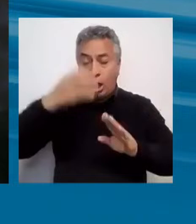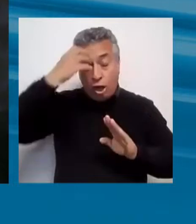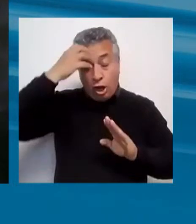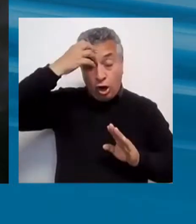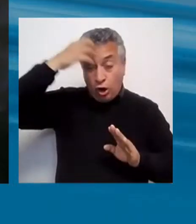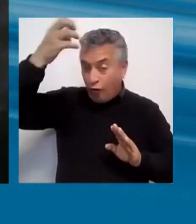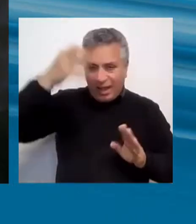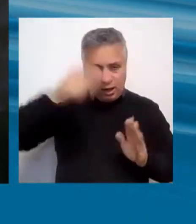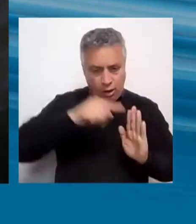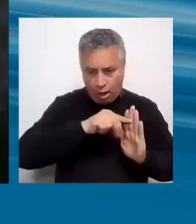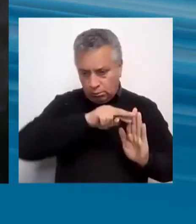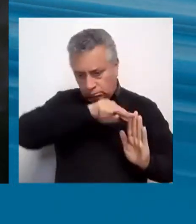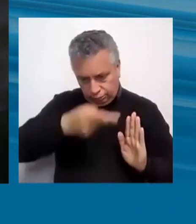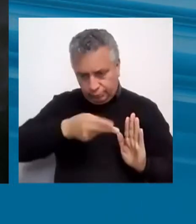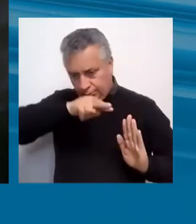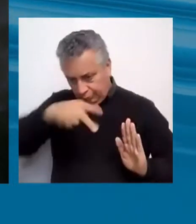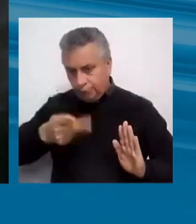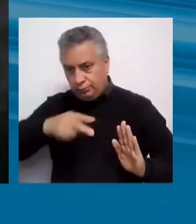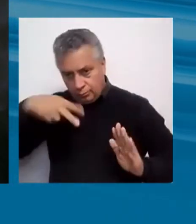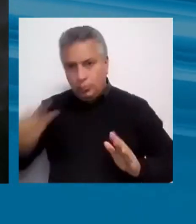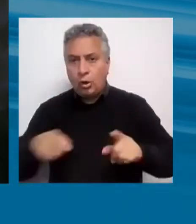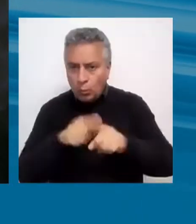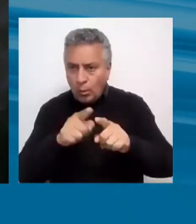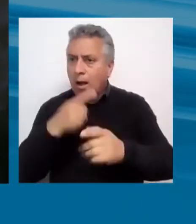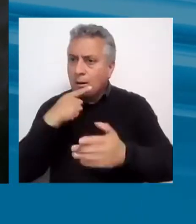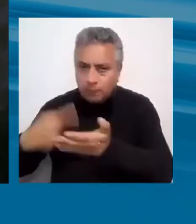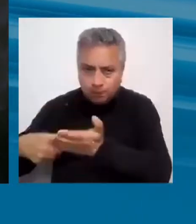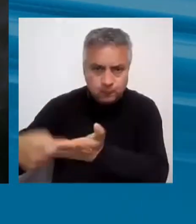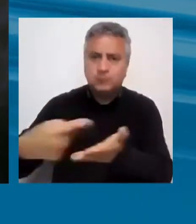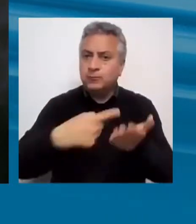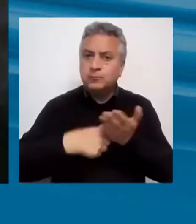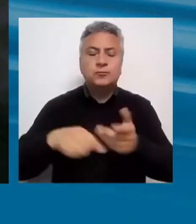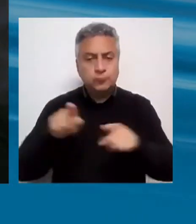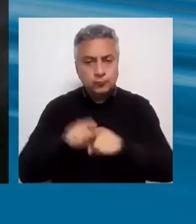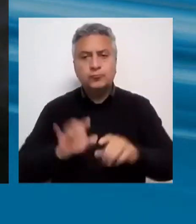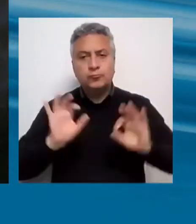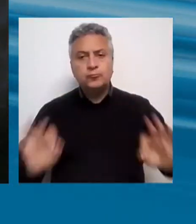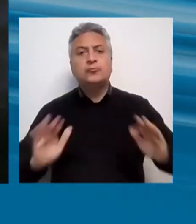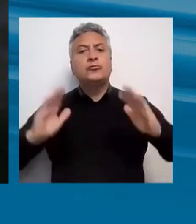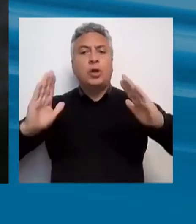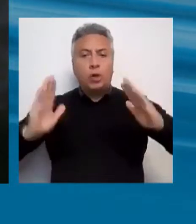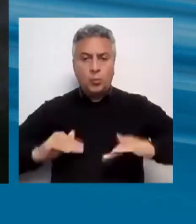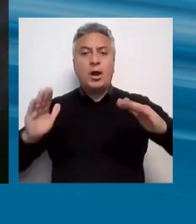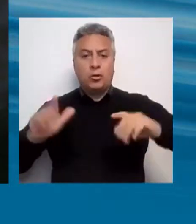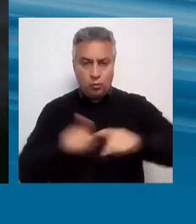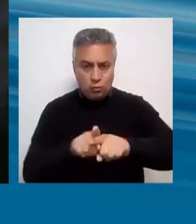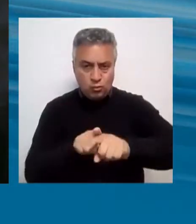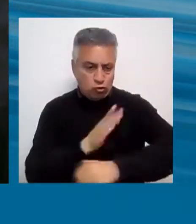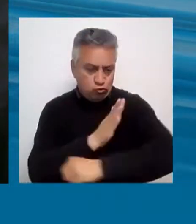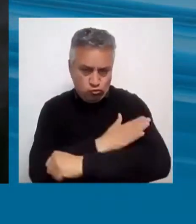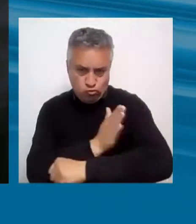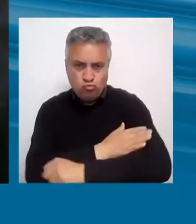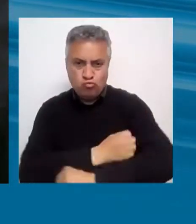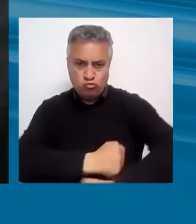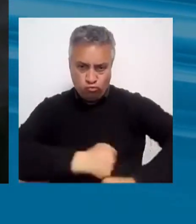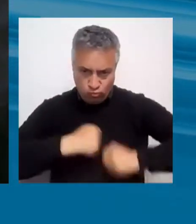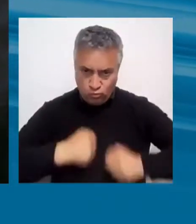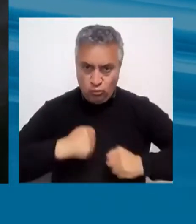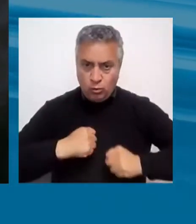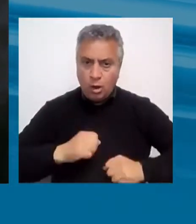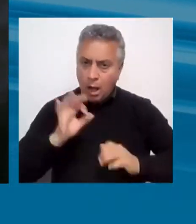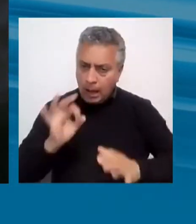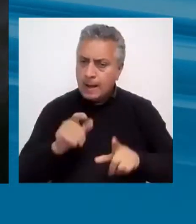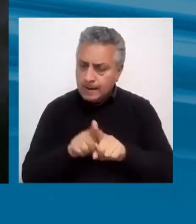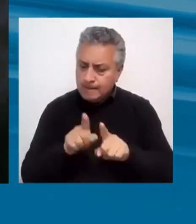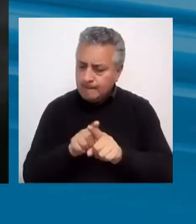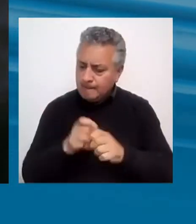policies that may go beyond different administrations and thus attain agreements with lots of